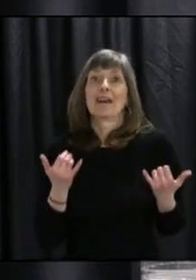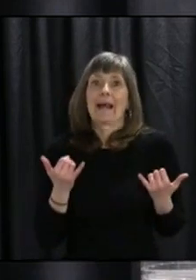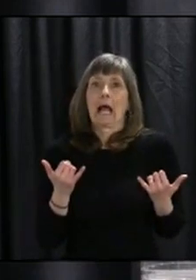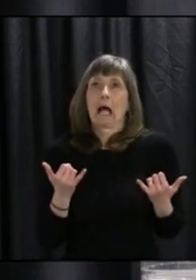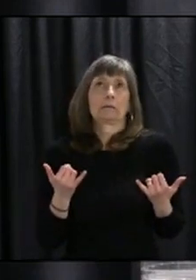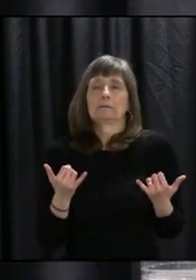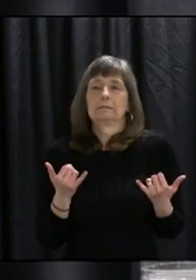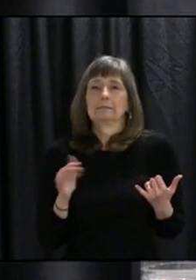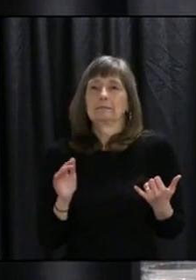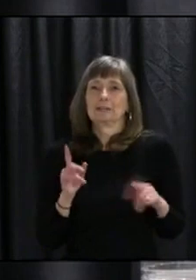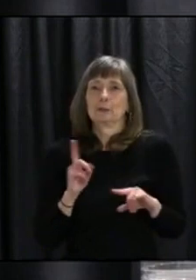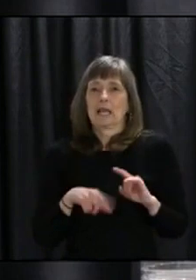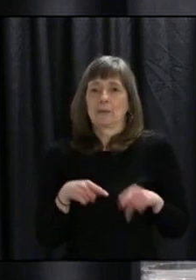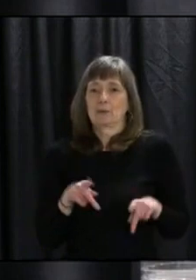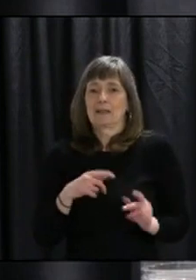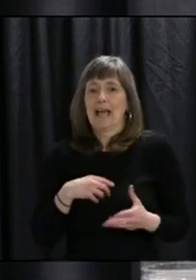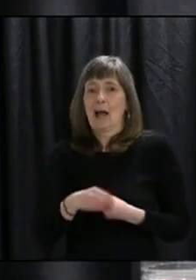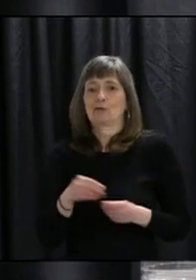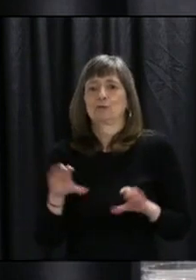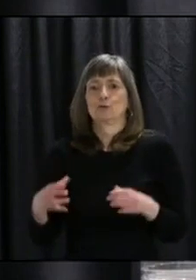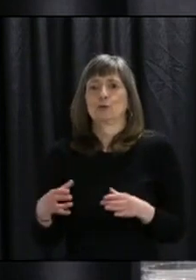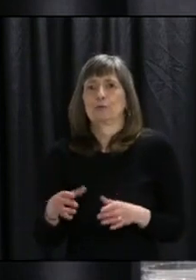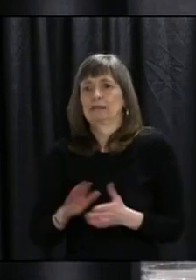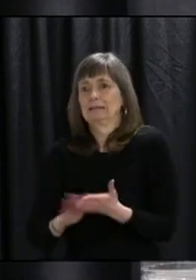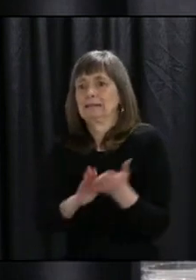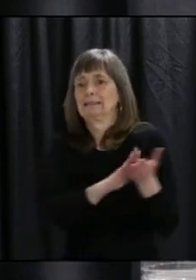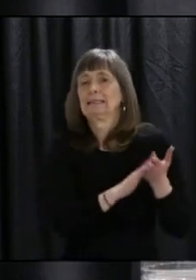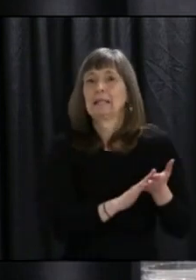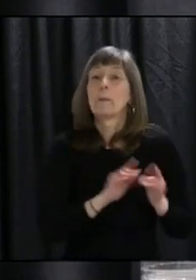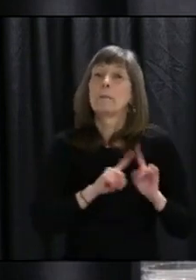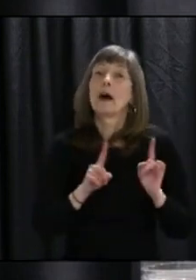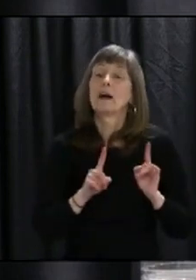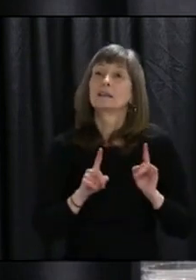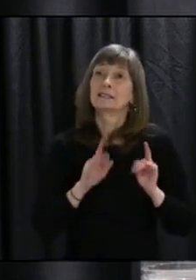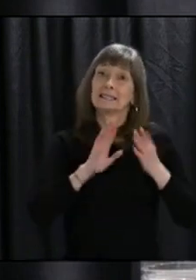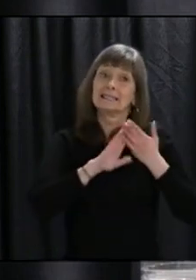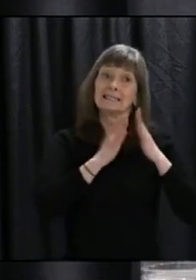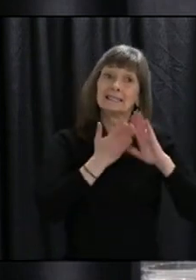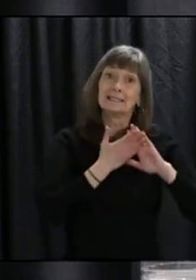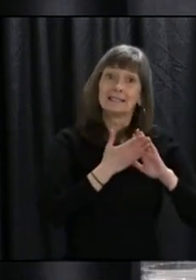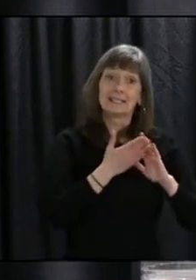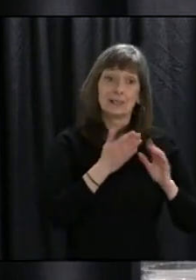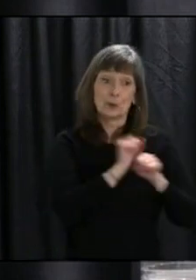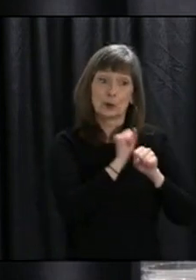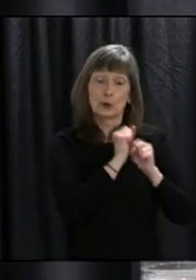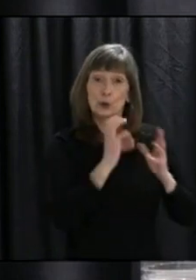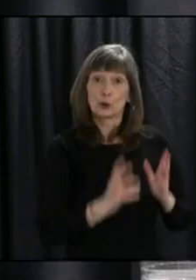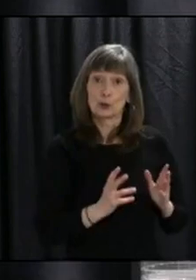moment. But, the municipal workers are not there to pick up after you. If you've got a pair of gloves, take them home.